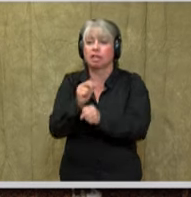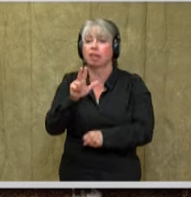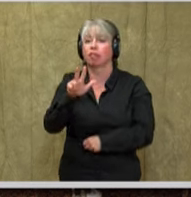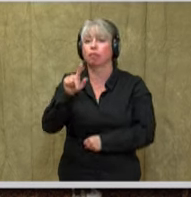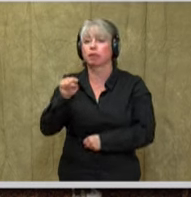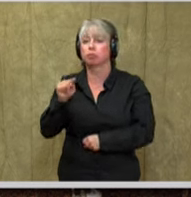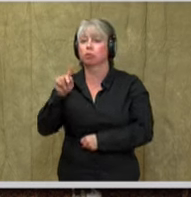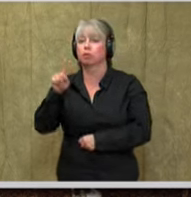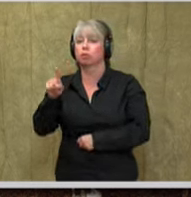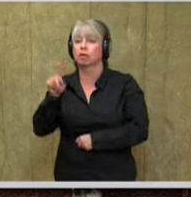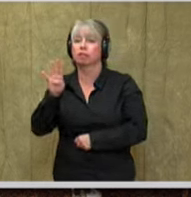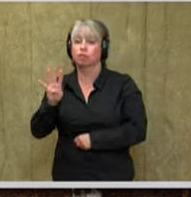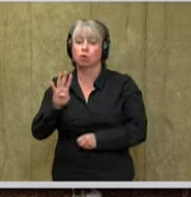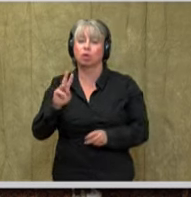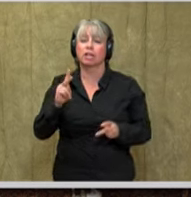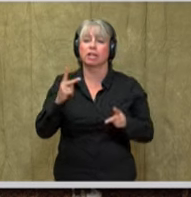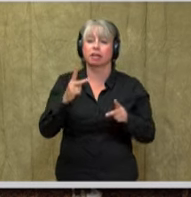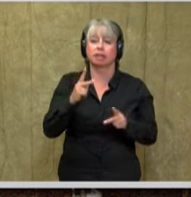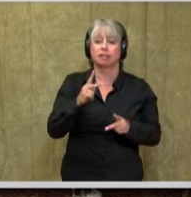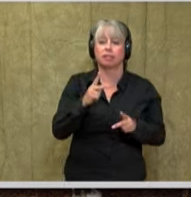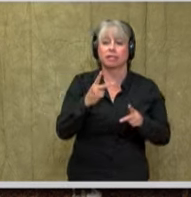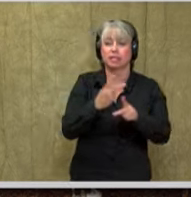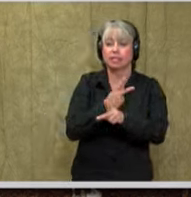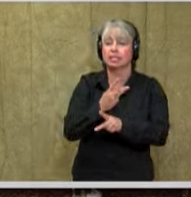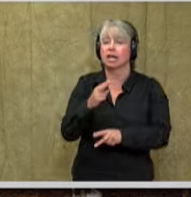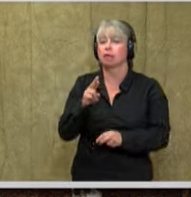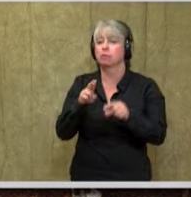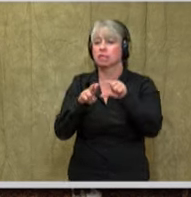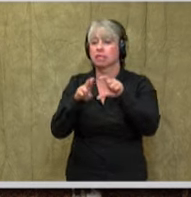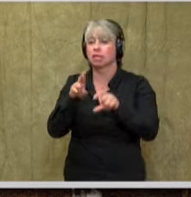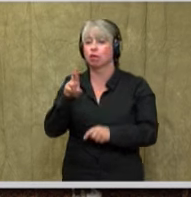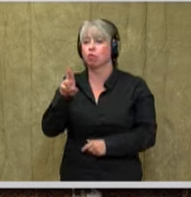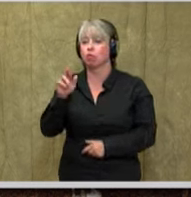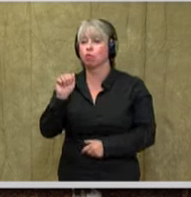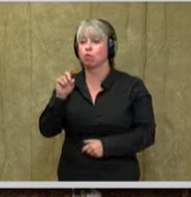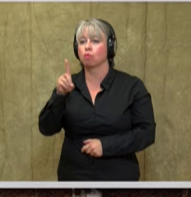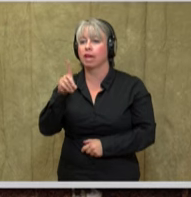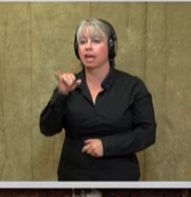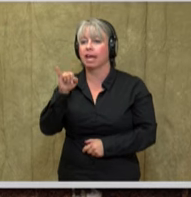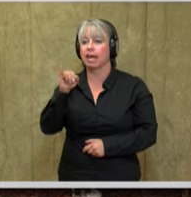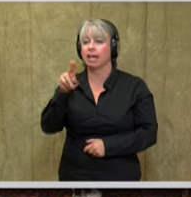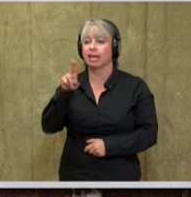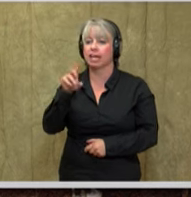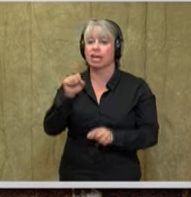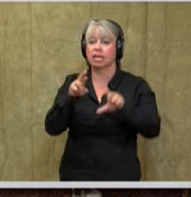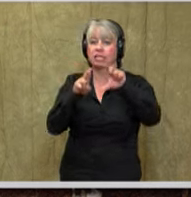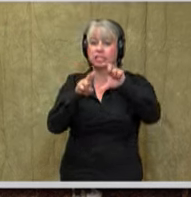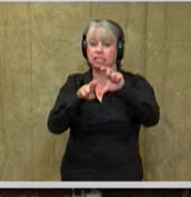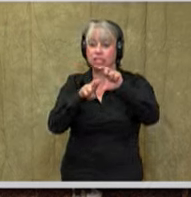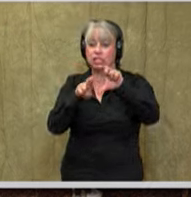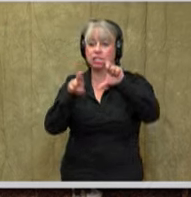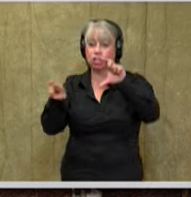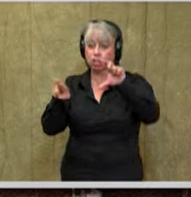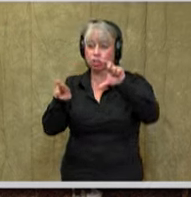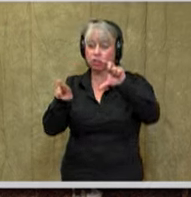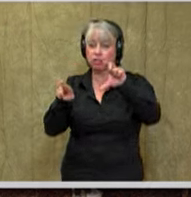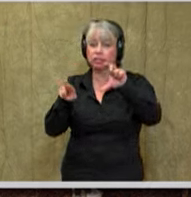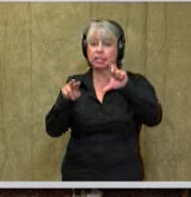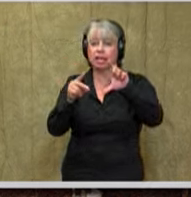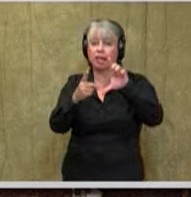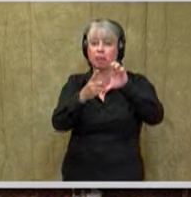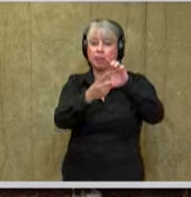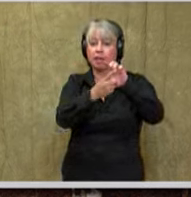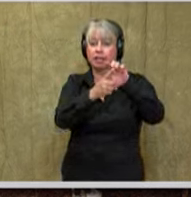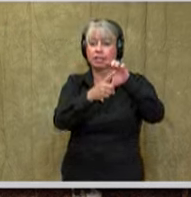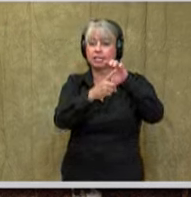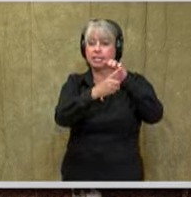going to times that by the radius squared. Our radius, if we look at a circular base, we have diameter is